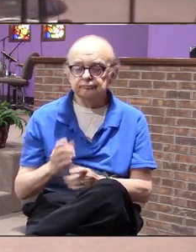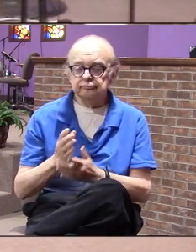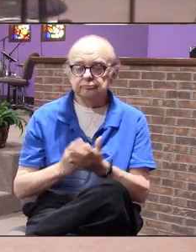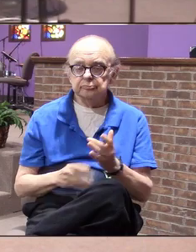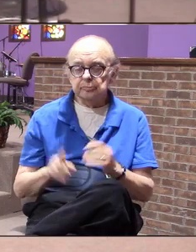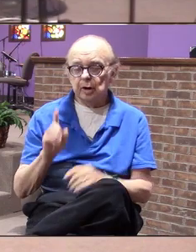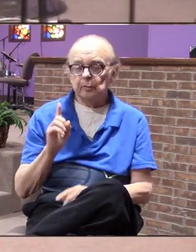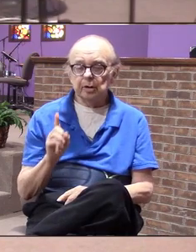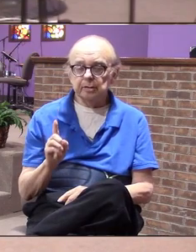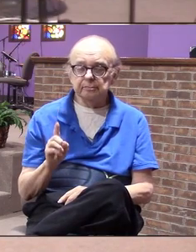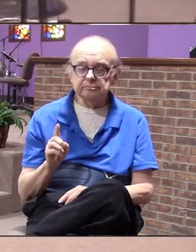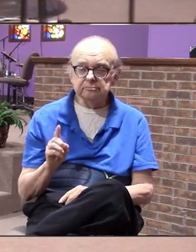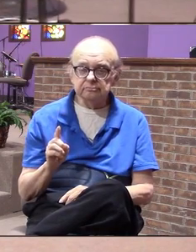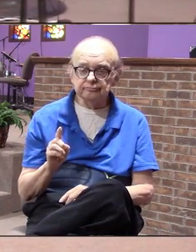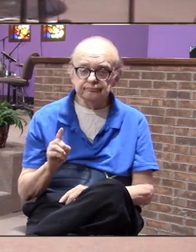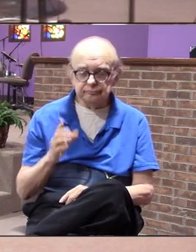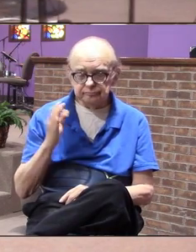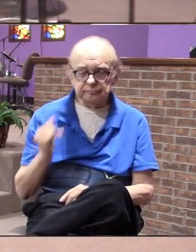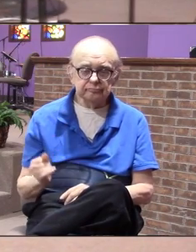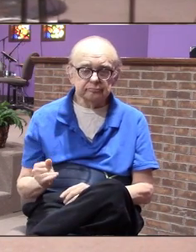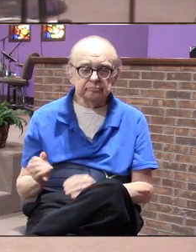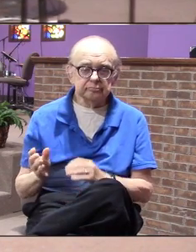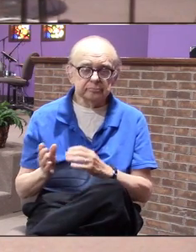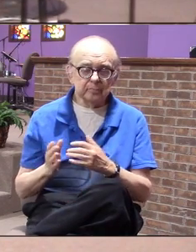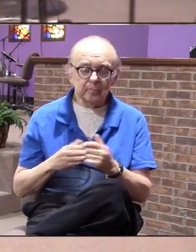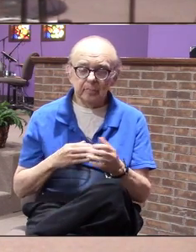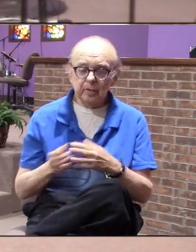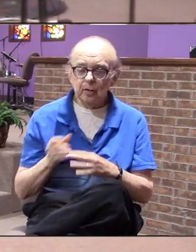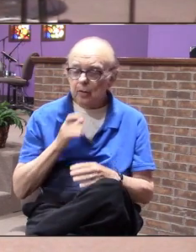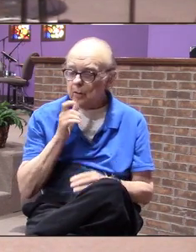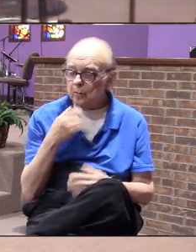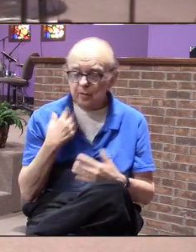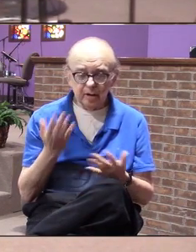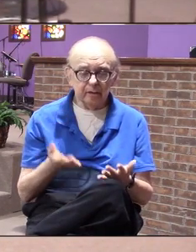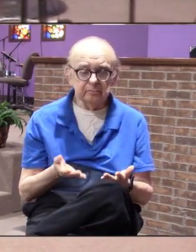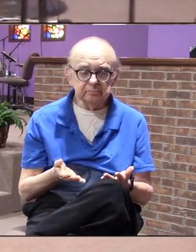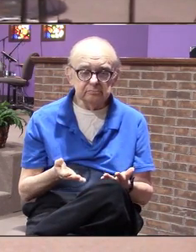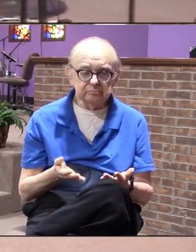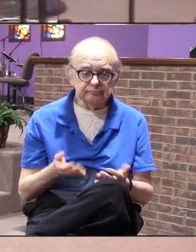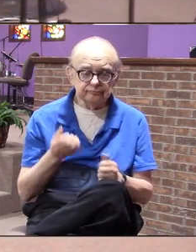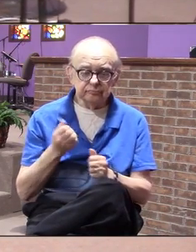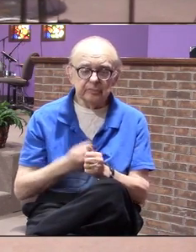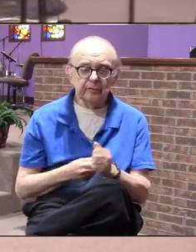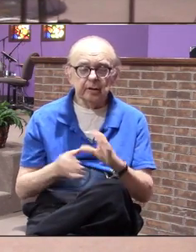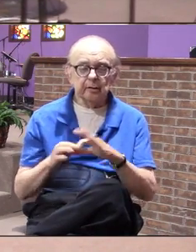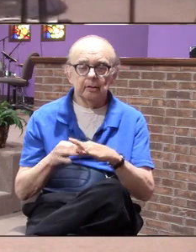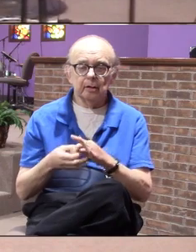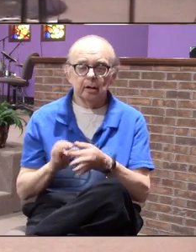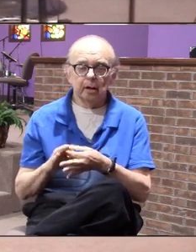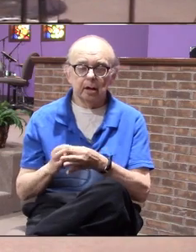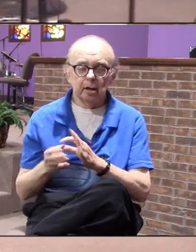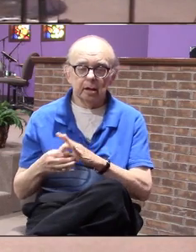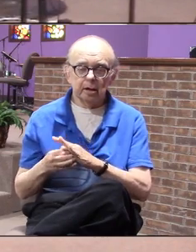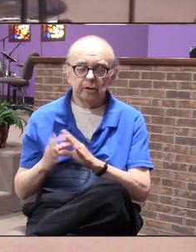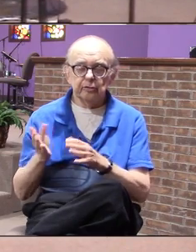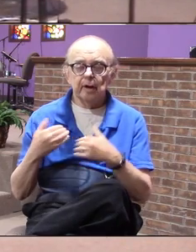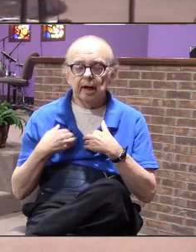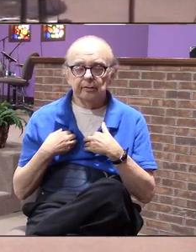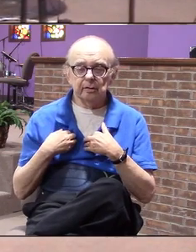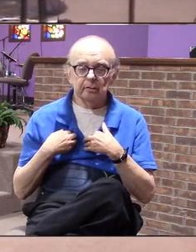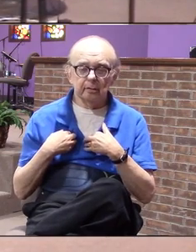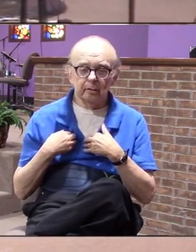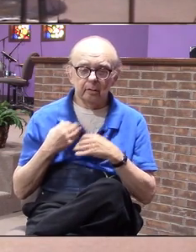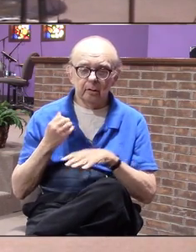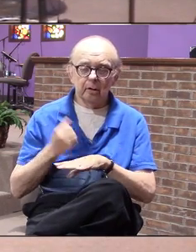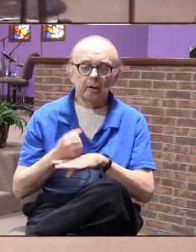1. Because no matter who we are, every relationship that we are in is